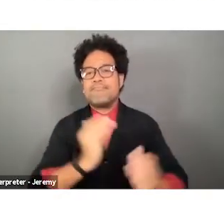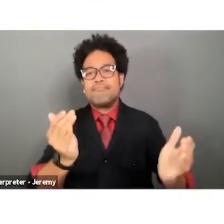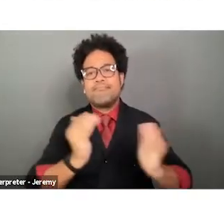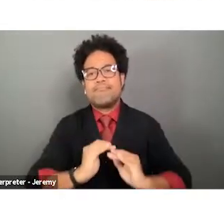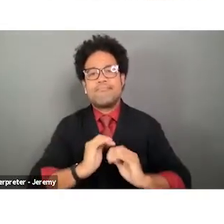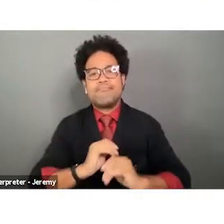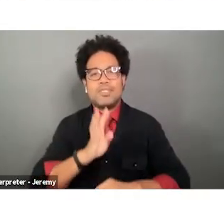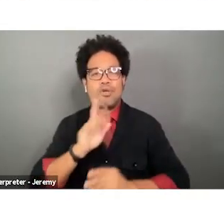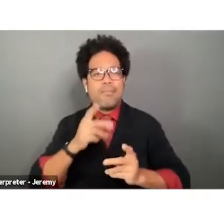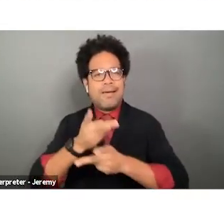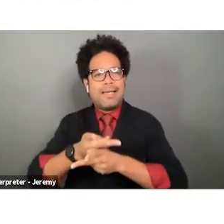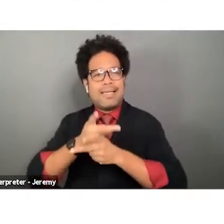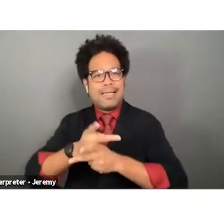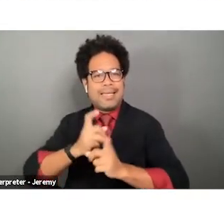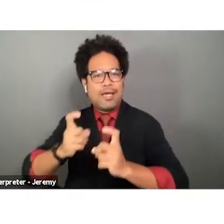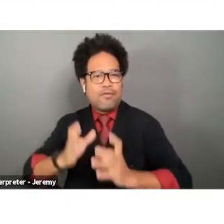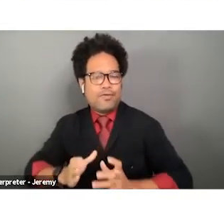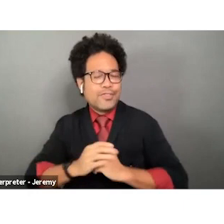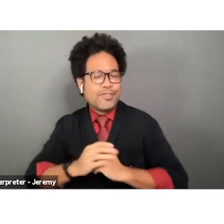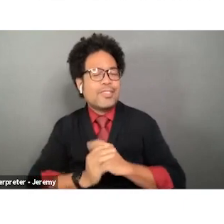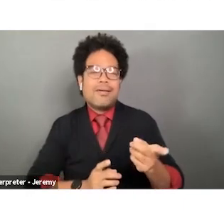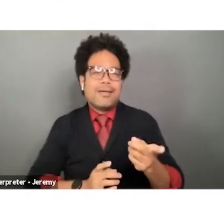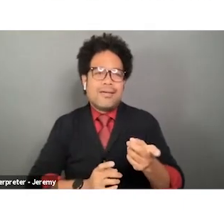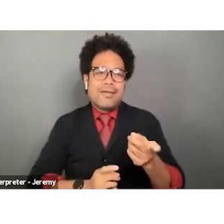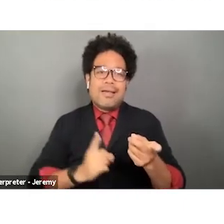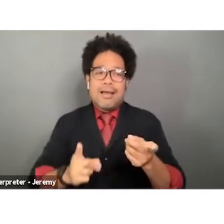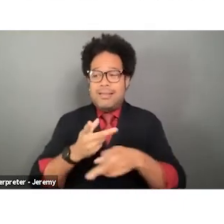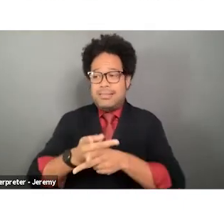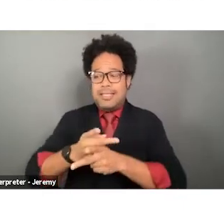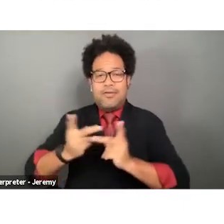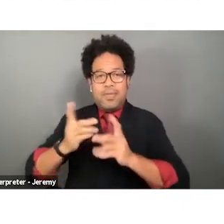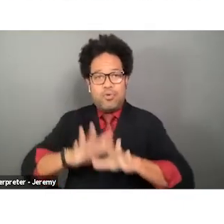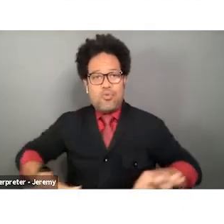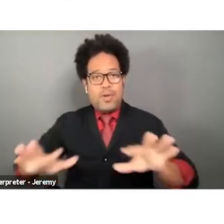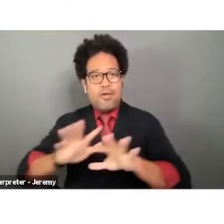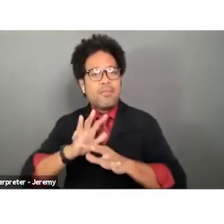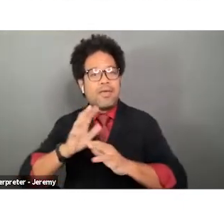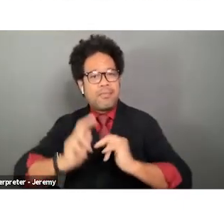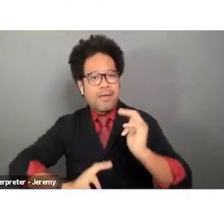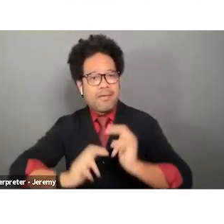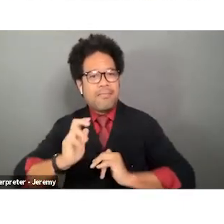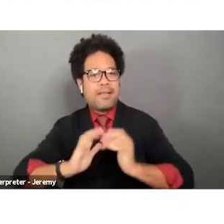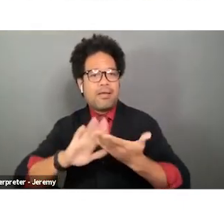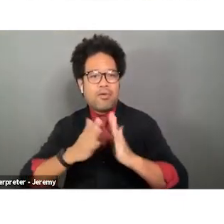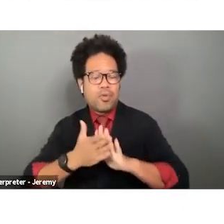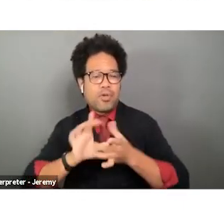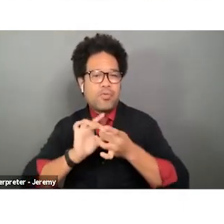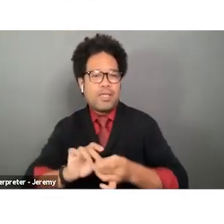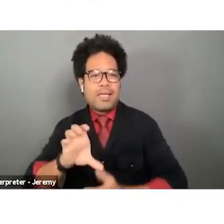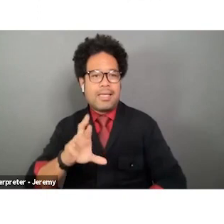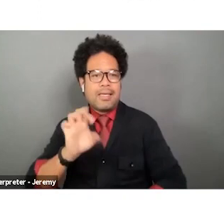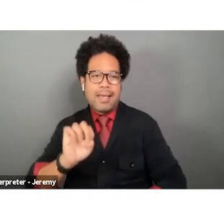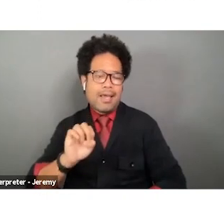Let's talk about the caregivers. I nourish the people around me by creating and sustaining a community of care, joy, and